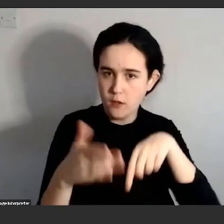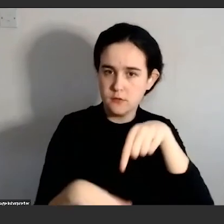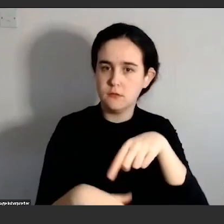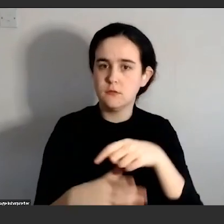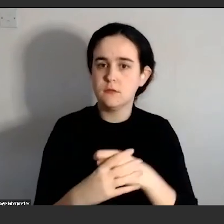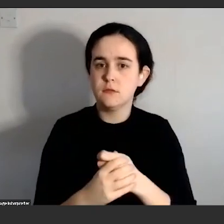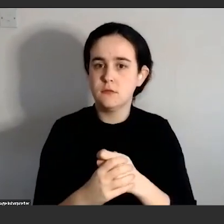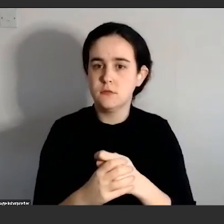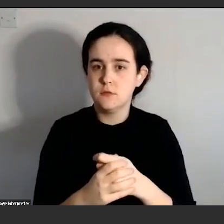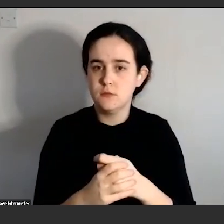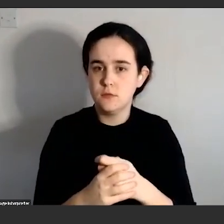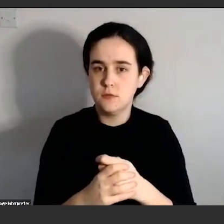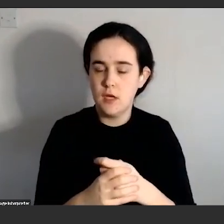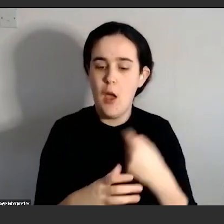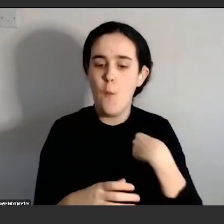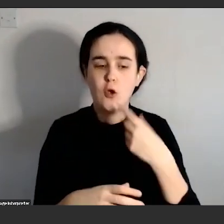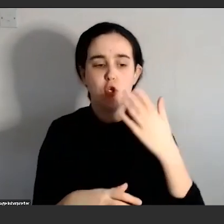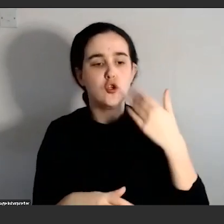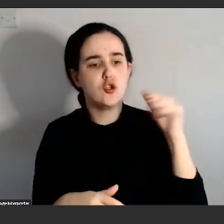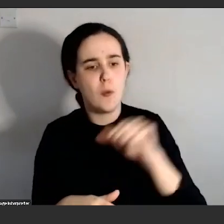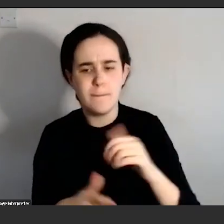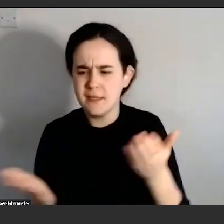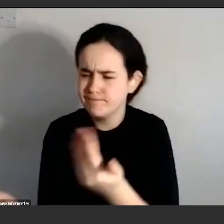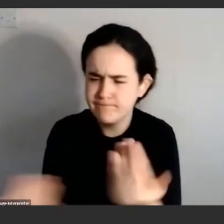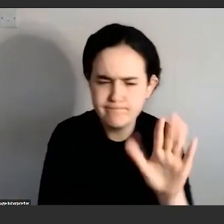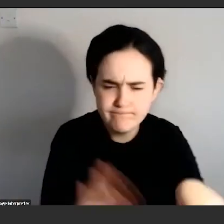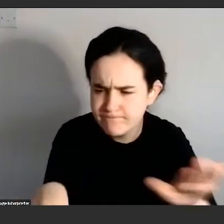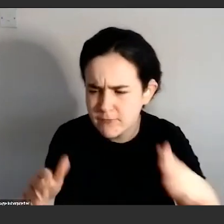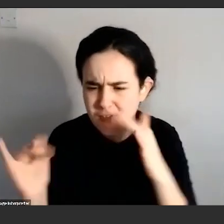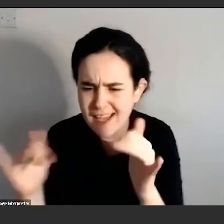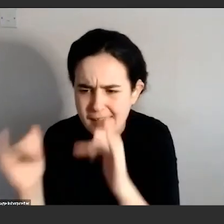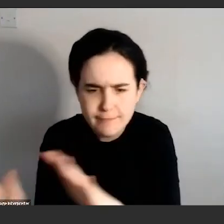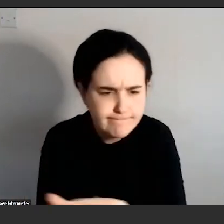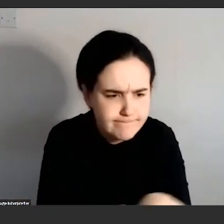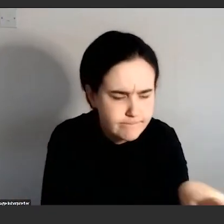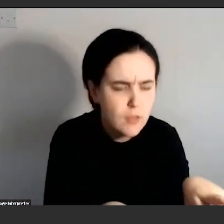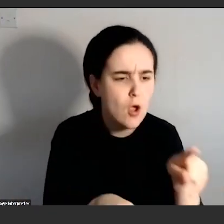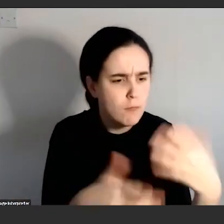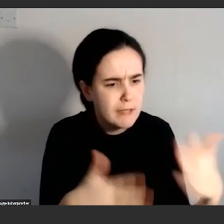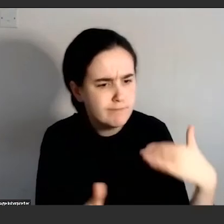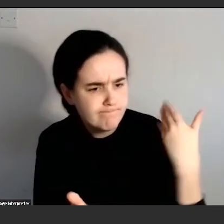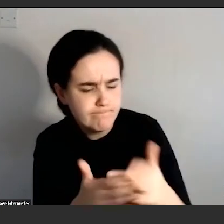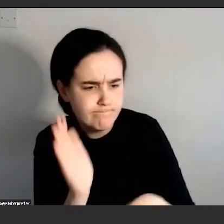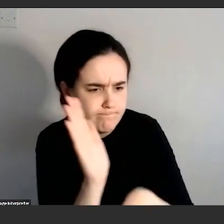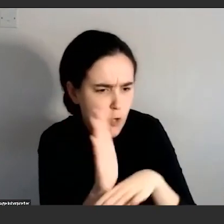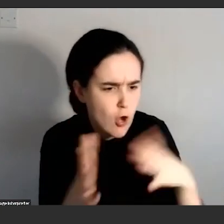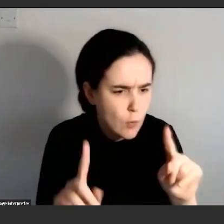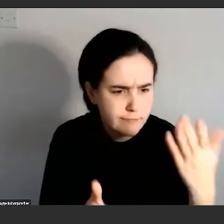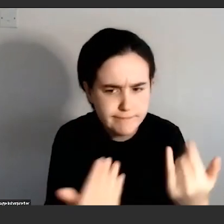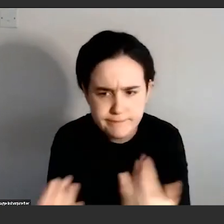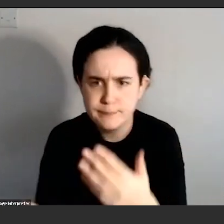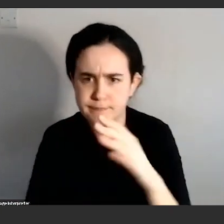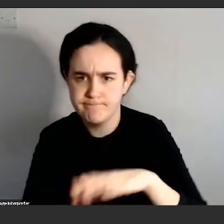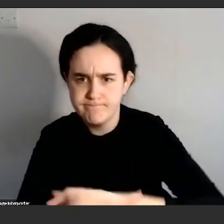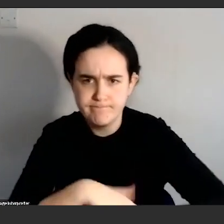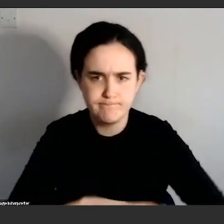I really appreciate the follow-up, because often in forums like this, we spend a lot of time talking. And as Dom said, we don't want to do